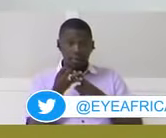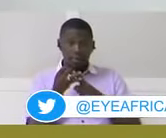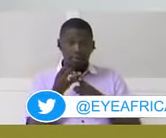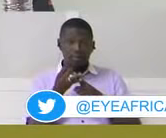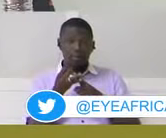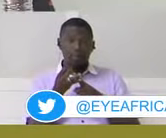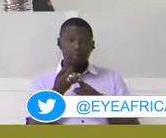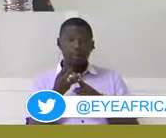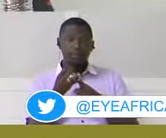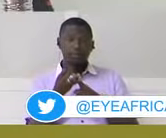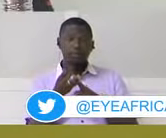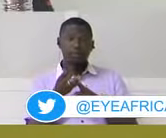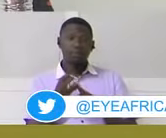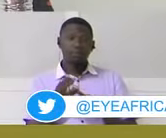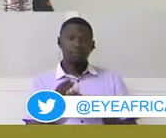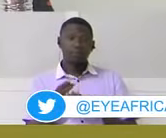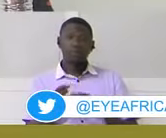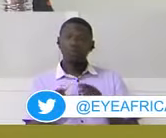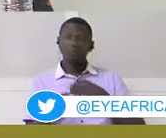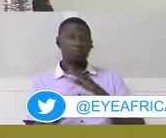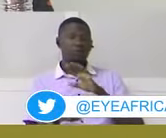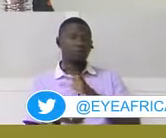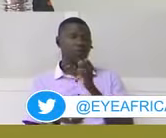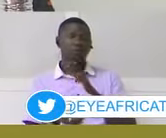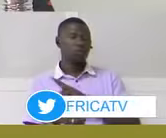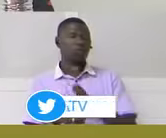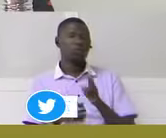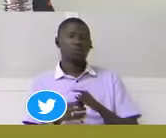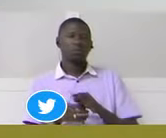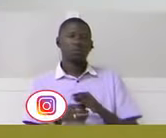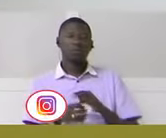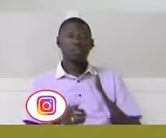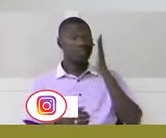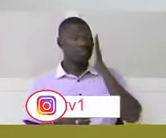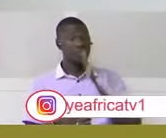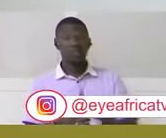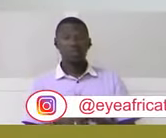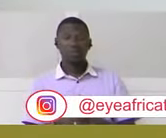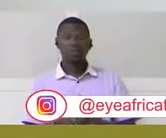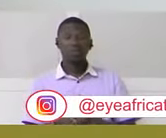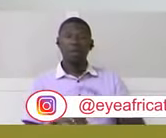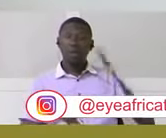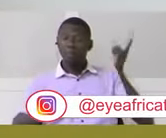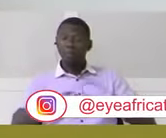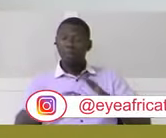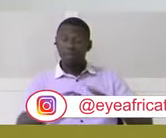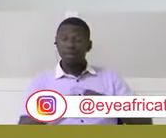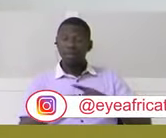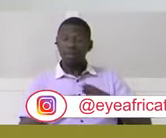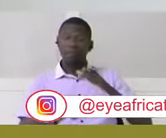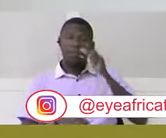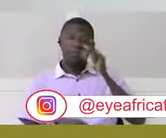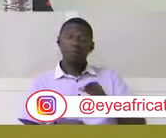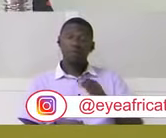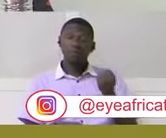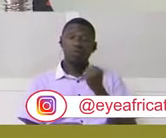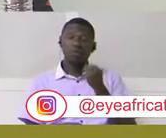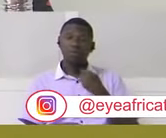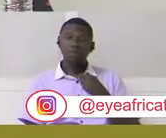Can we be serious here, Mr. Jaju, and answer the question? It's serious. Hitting somebody because of convoy moving? Can you answer